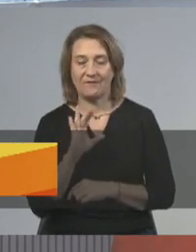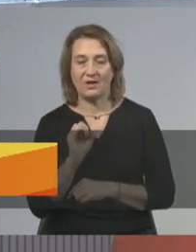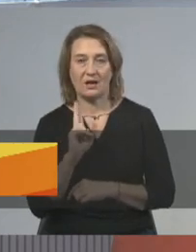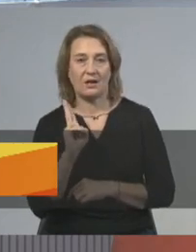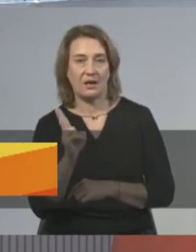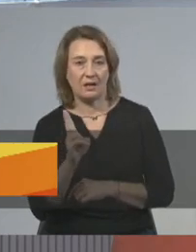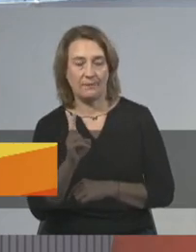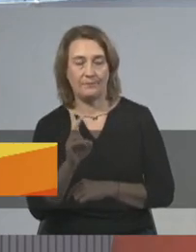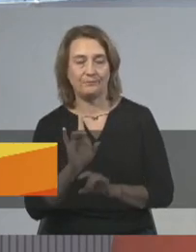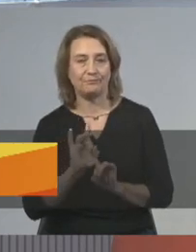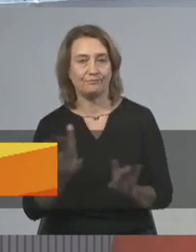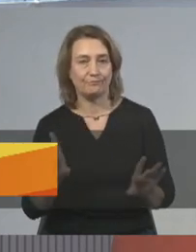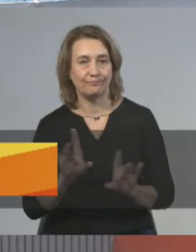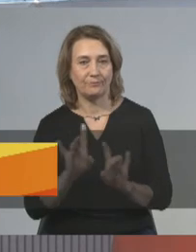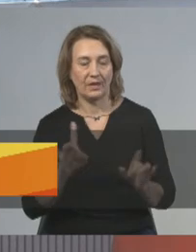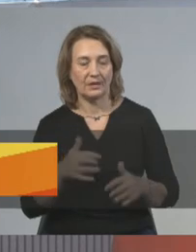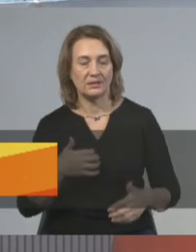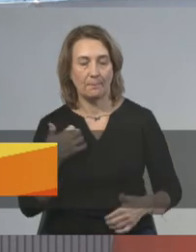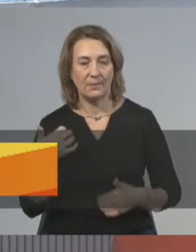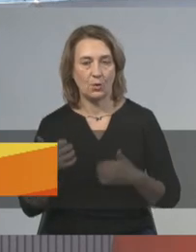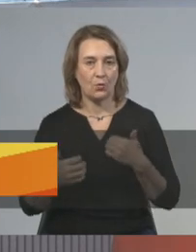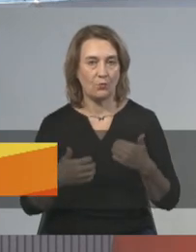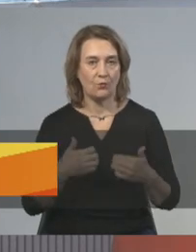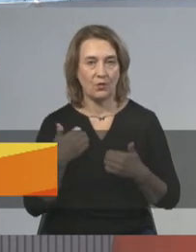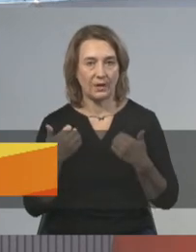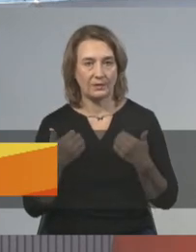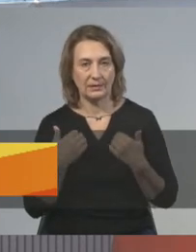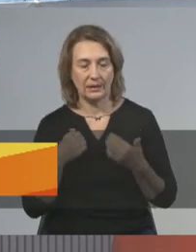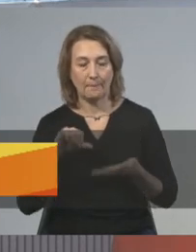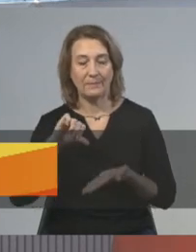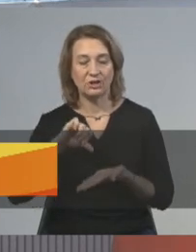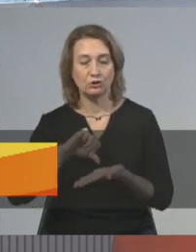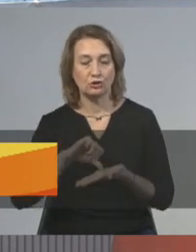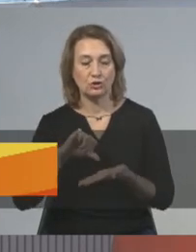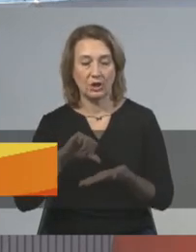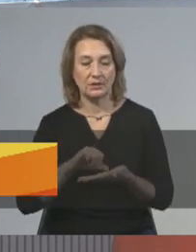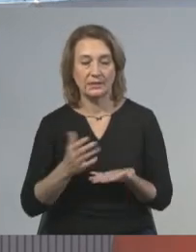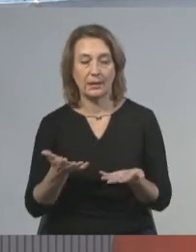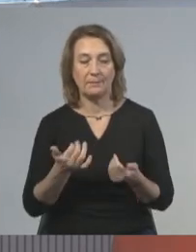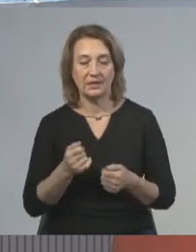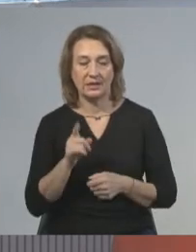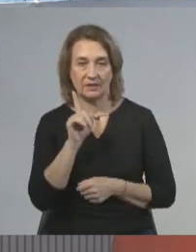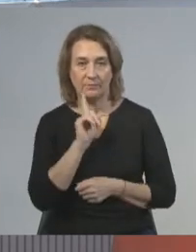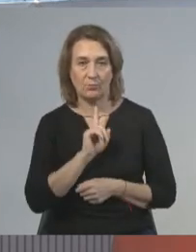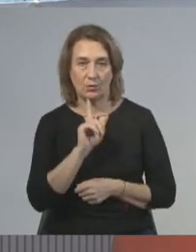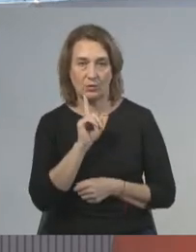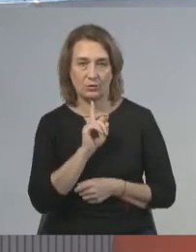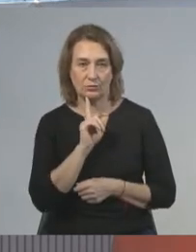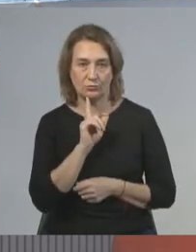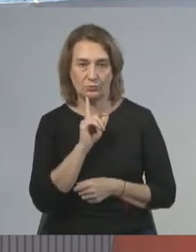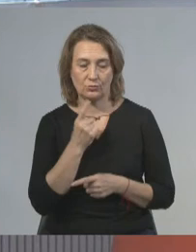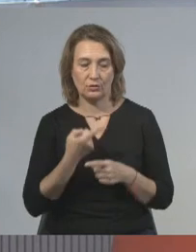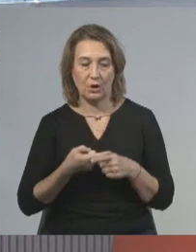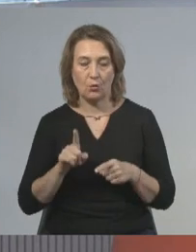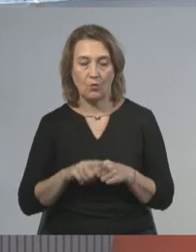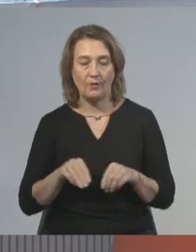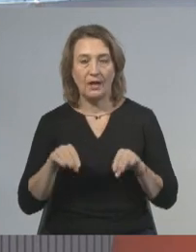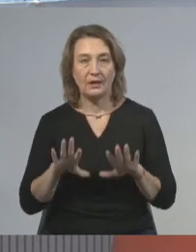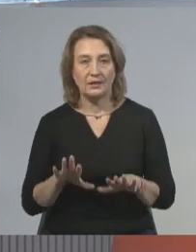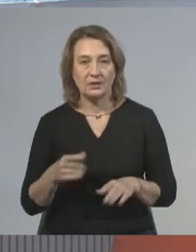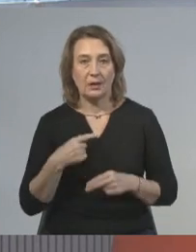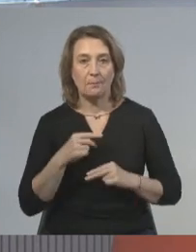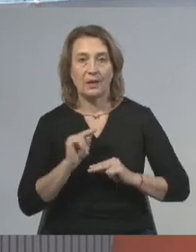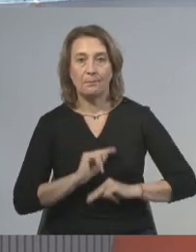as the central election committee we have voiced our concerns about making this decision we